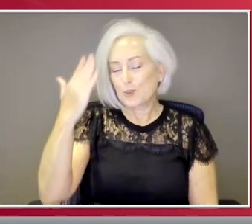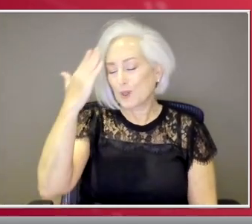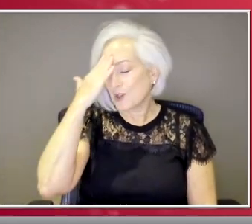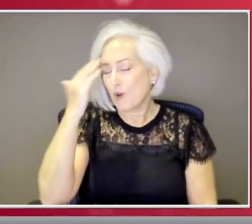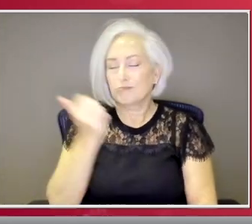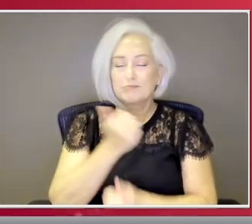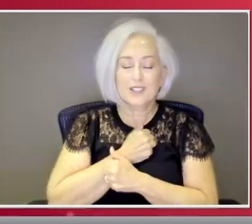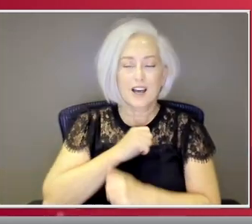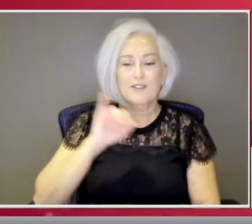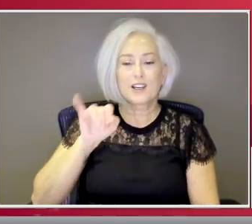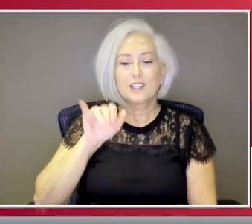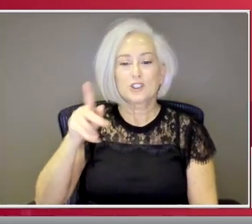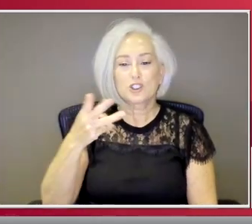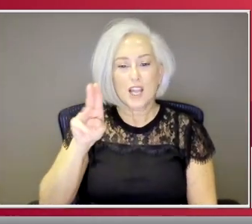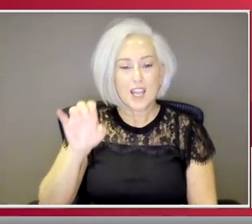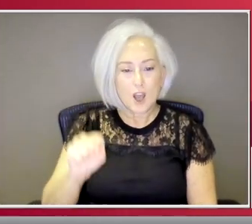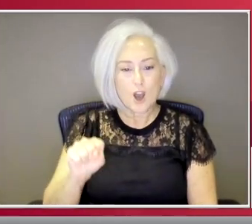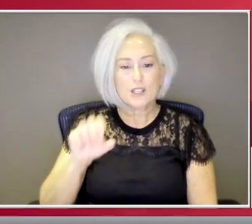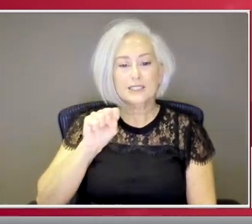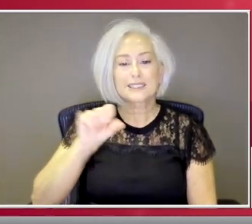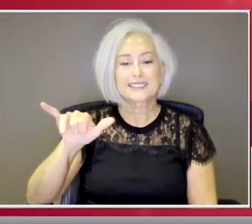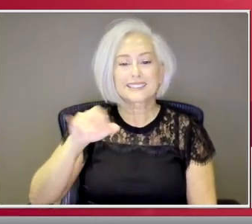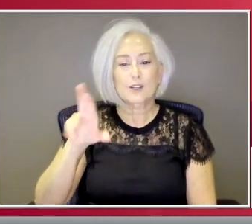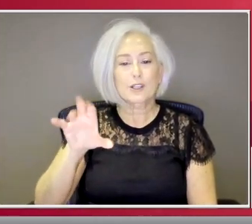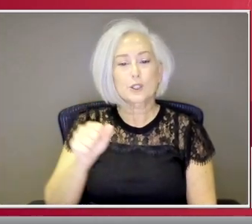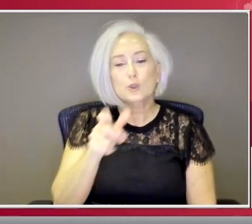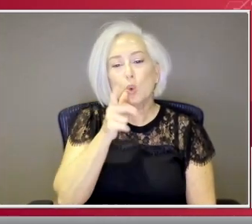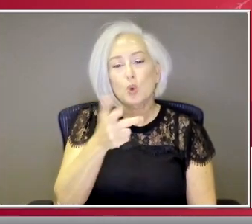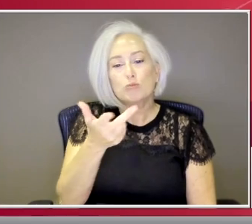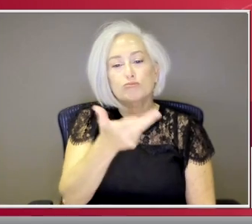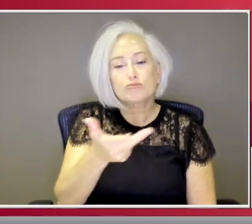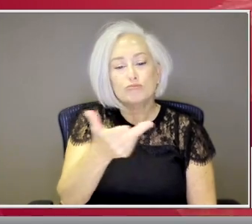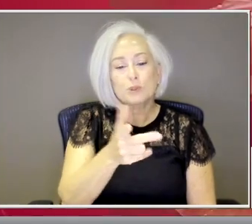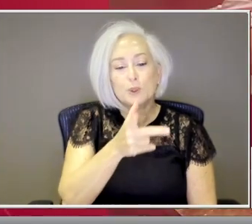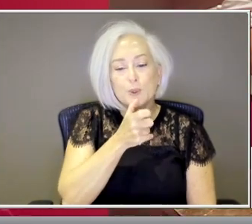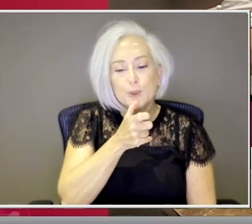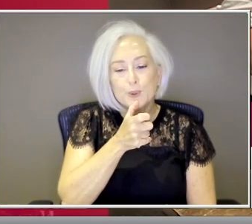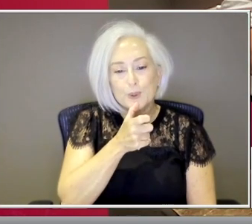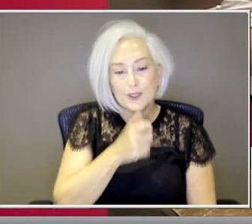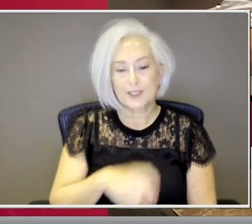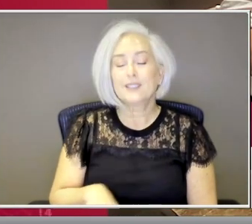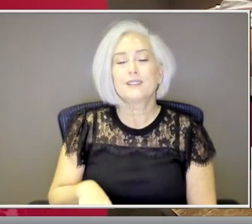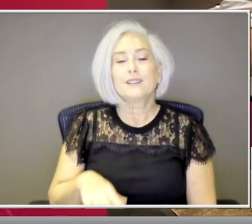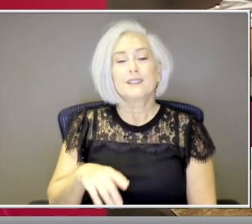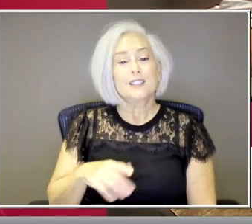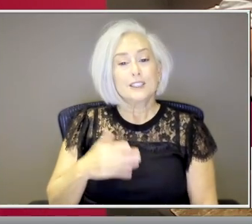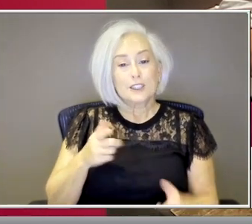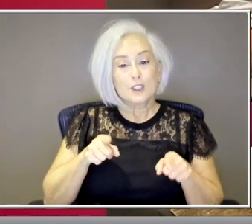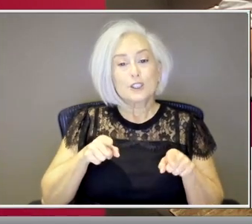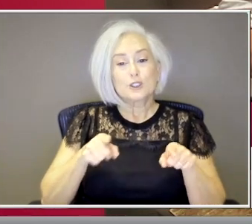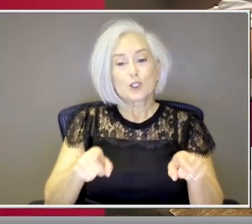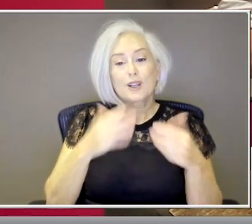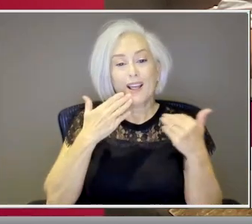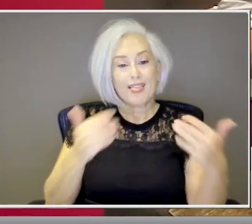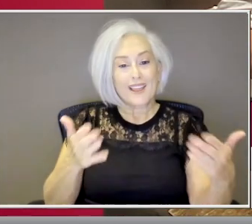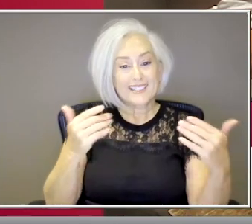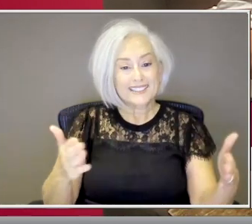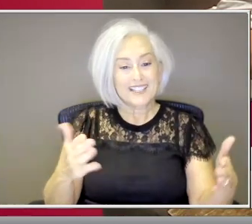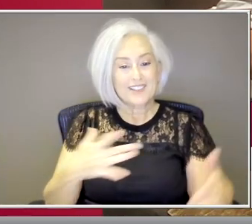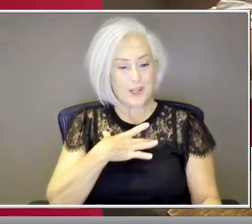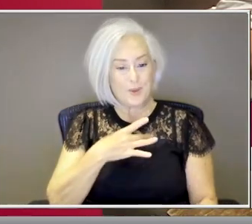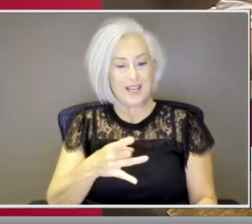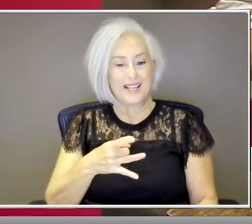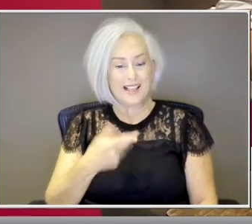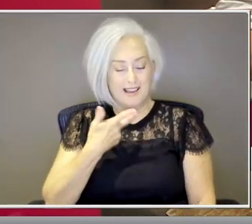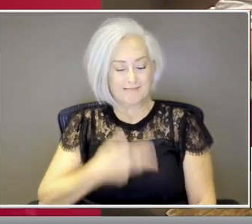you love your family. Who's in these pictures? Yeah, that is, during Thanksgiving time, we like flannel. And so that was the